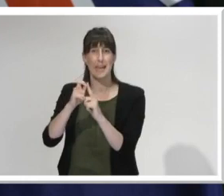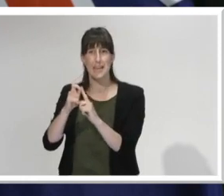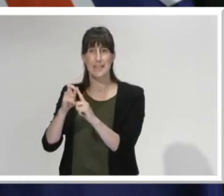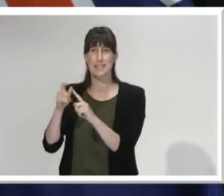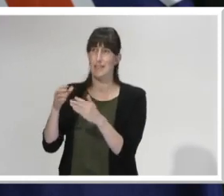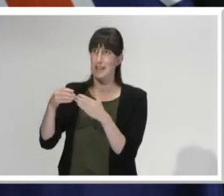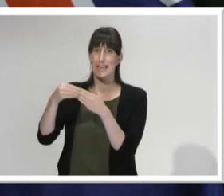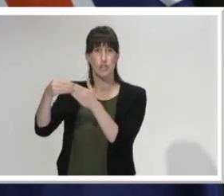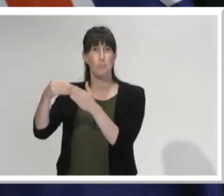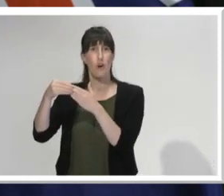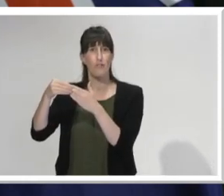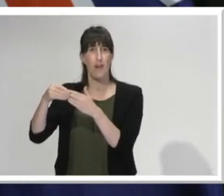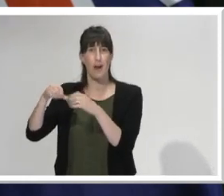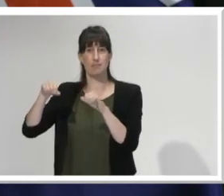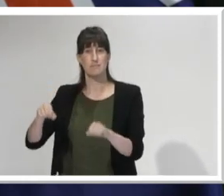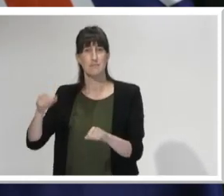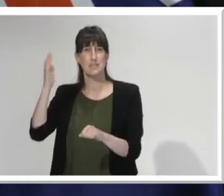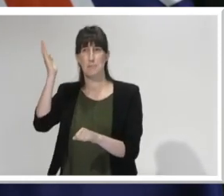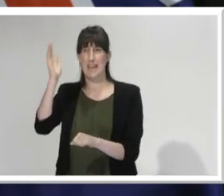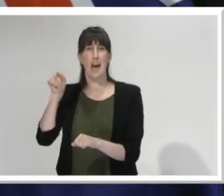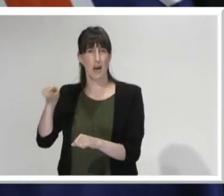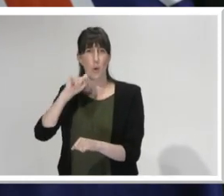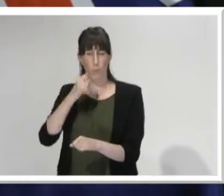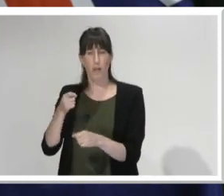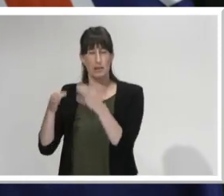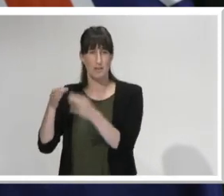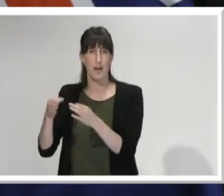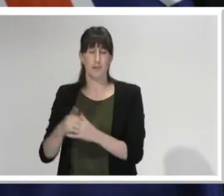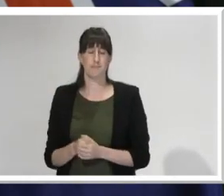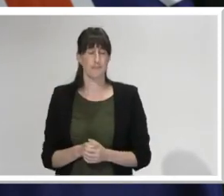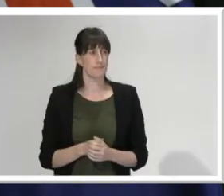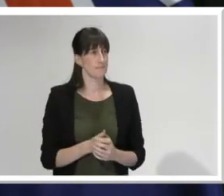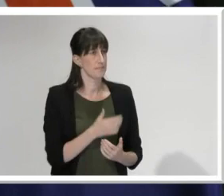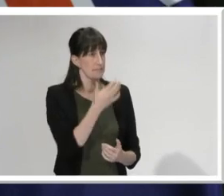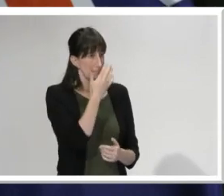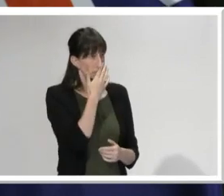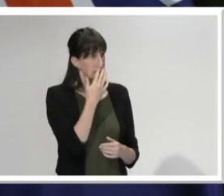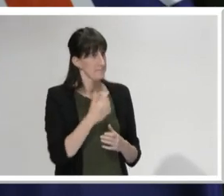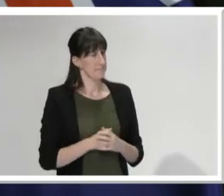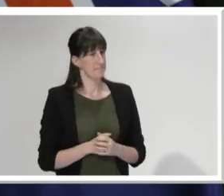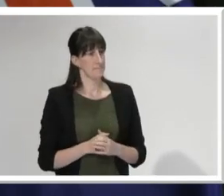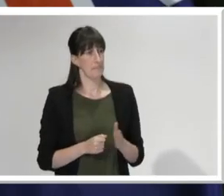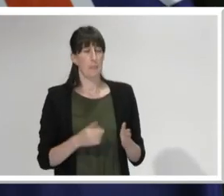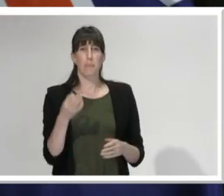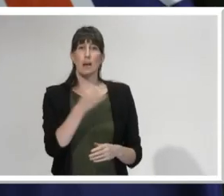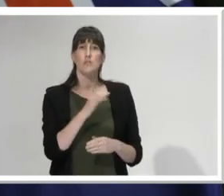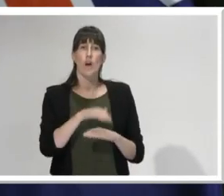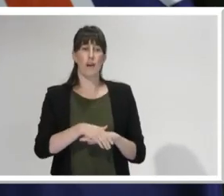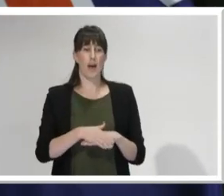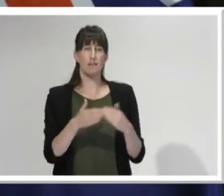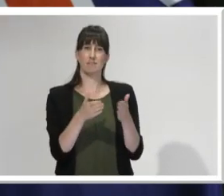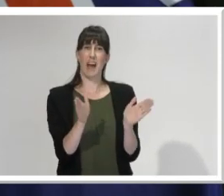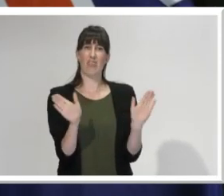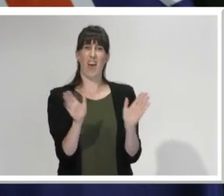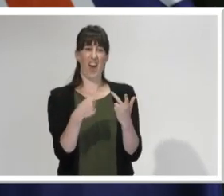Speaker. So we'll incorporate that into the levels once that work's done. Yes. In terms of wider health services such as physios,